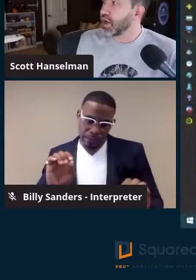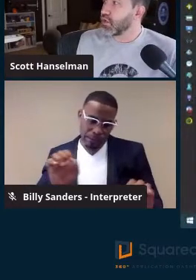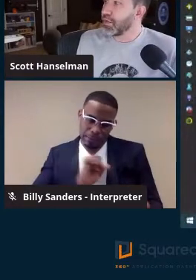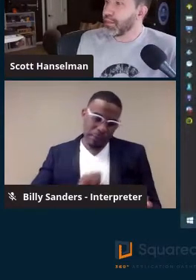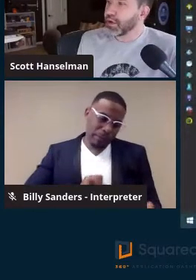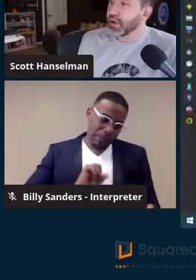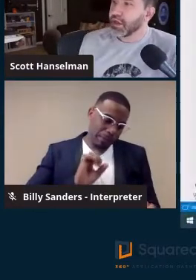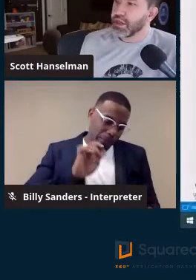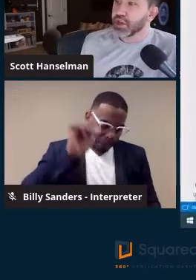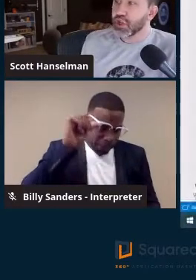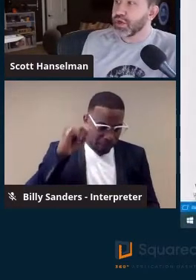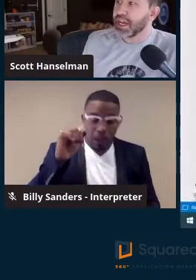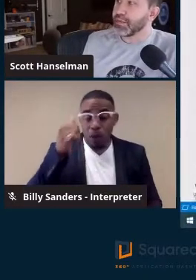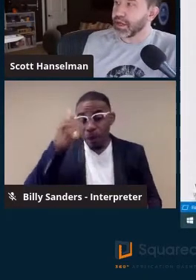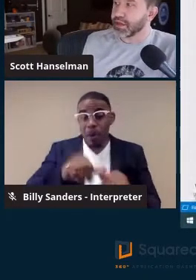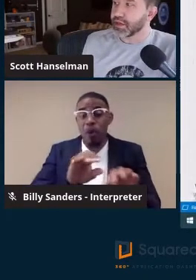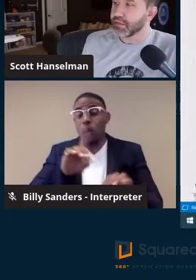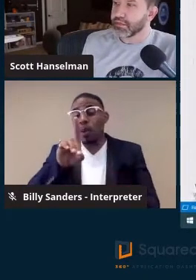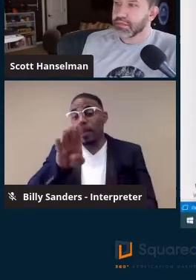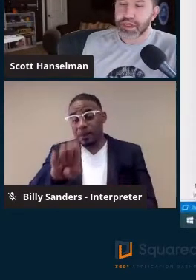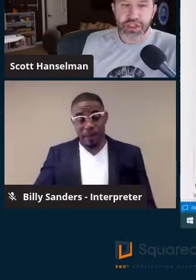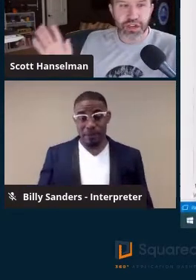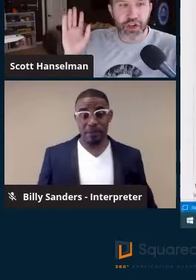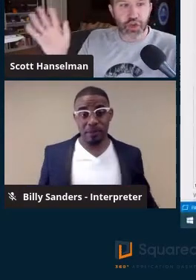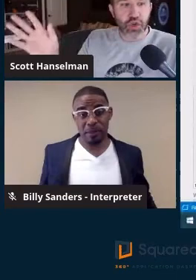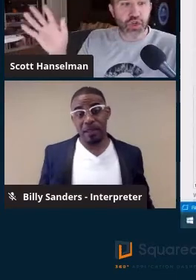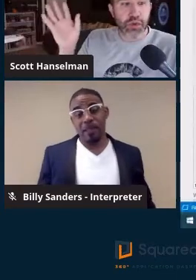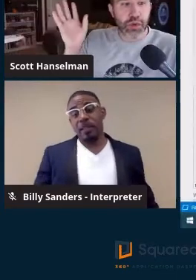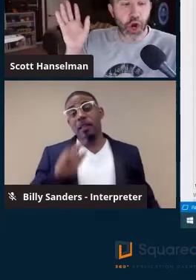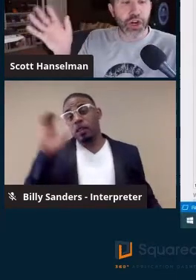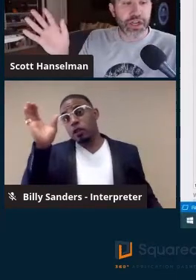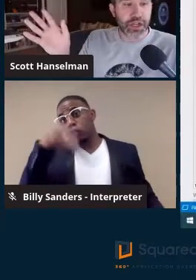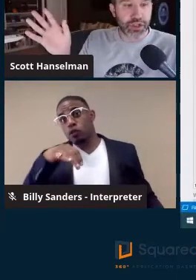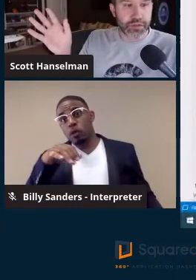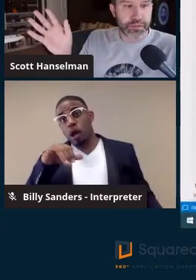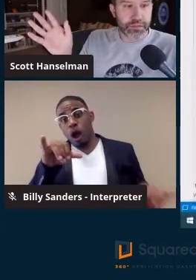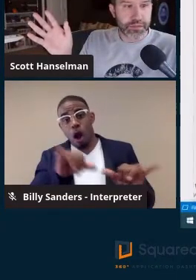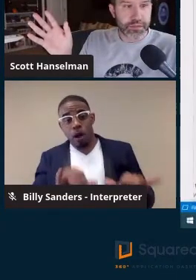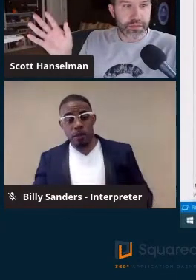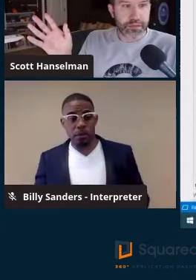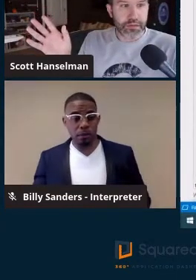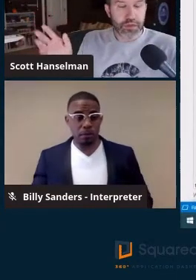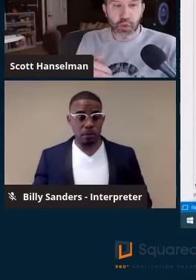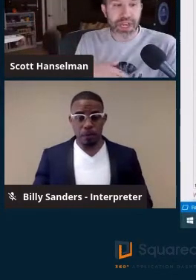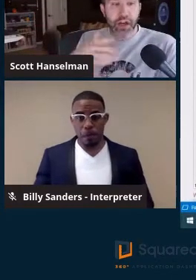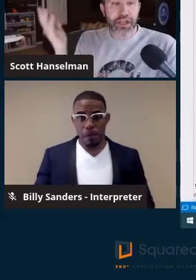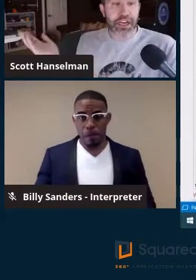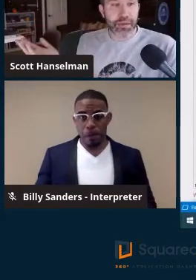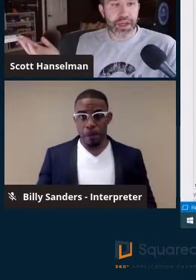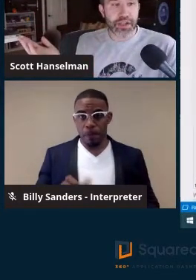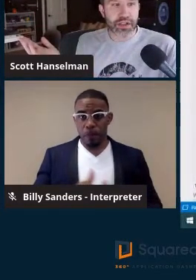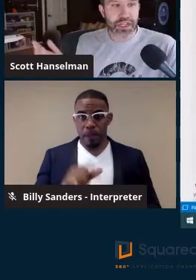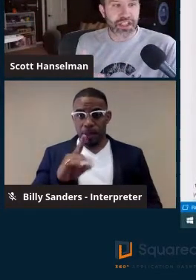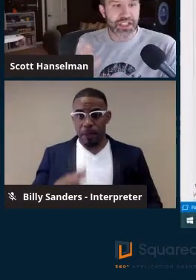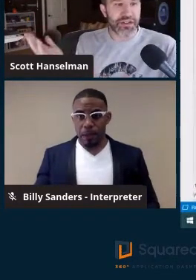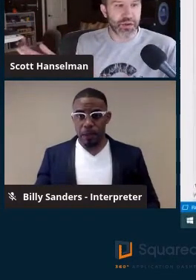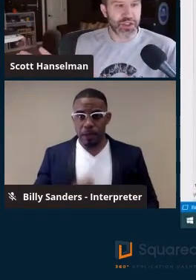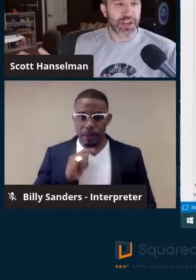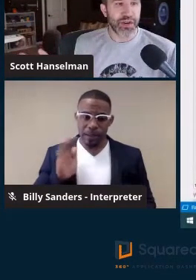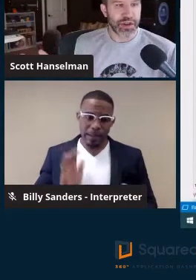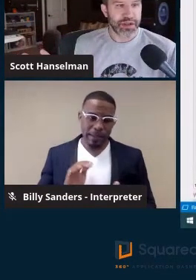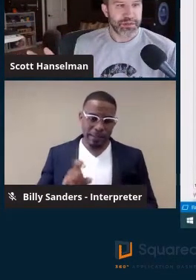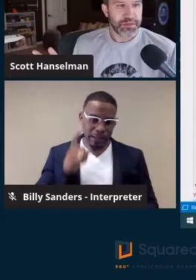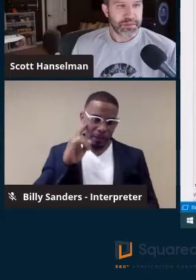secret. Remember, there's no database. This is an unusual architecture. So without a database, there's less need